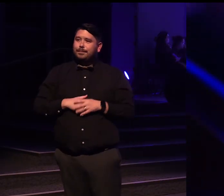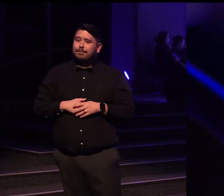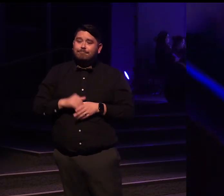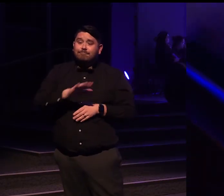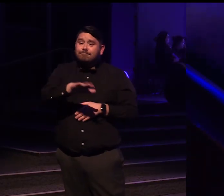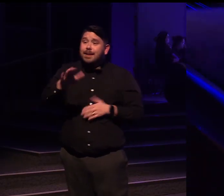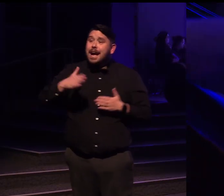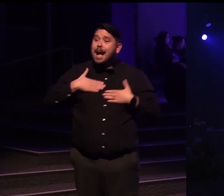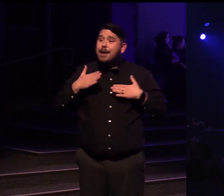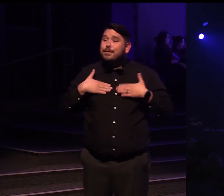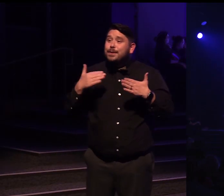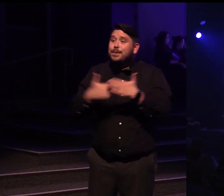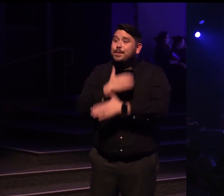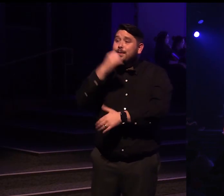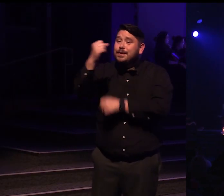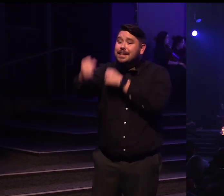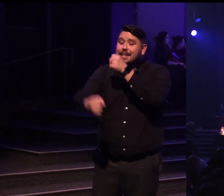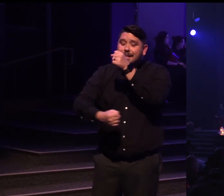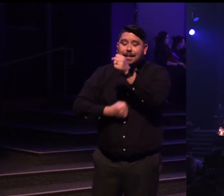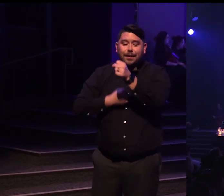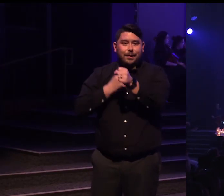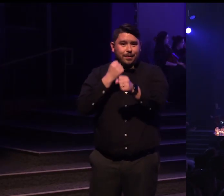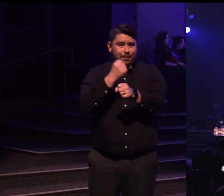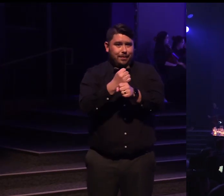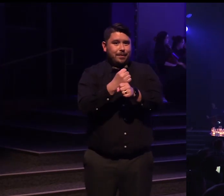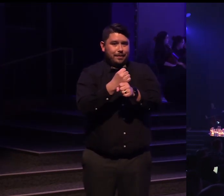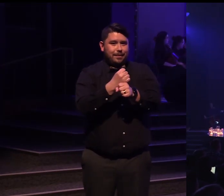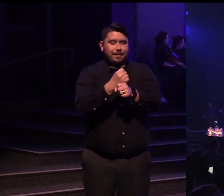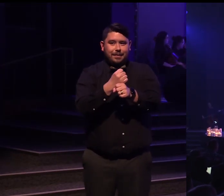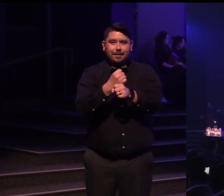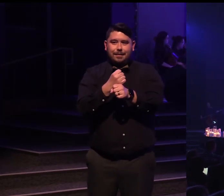So Happy New